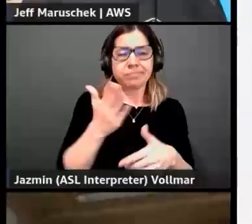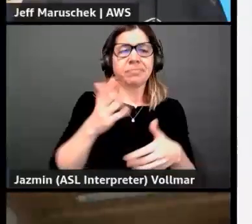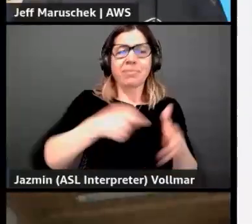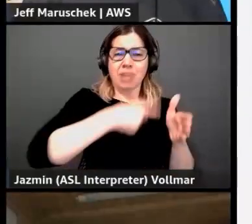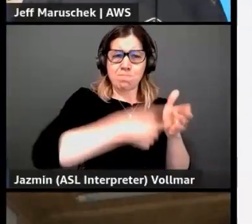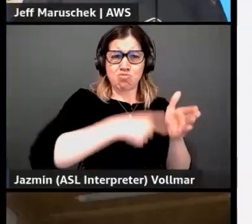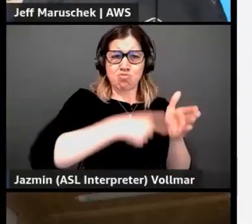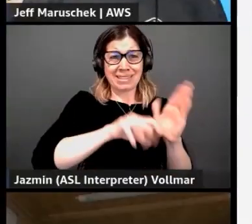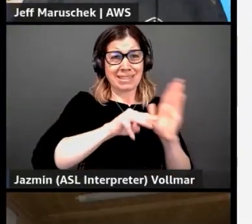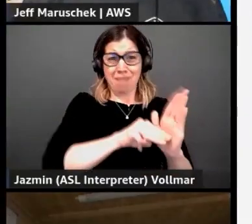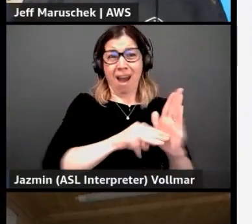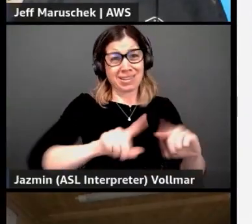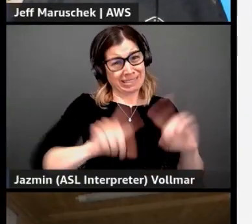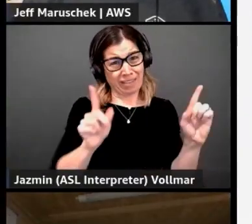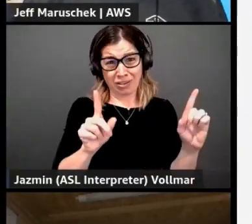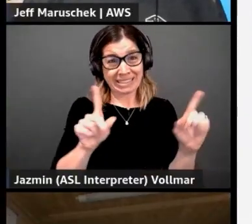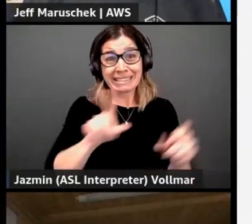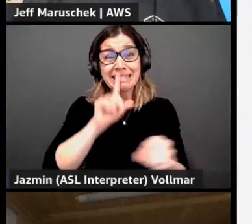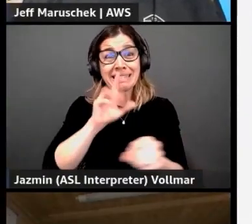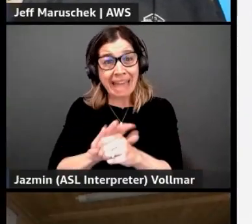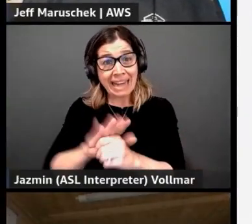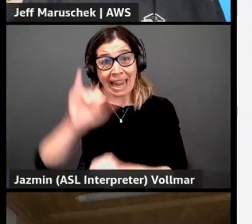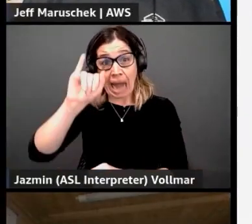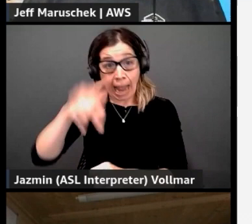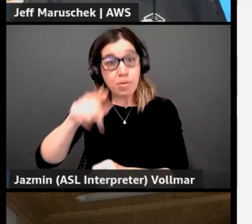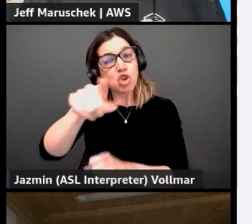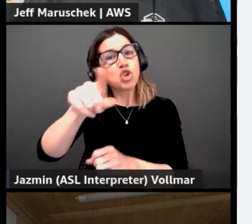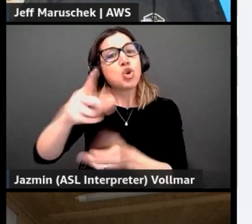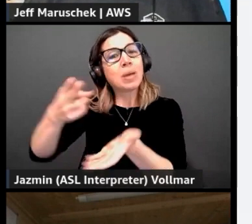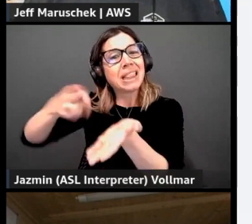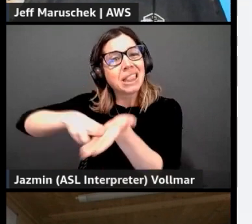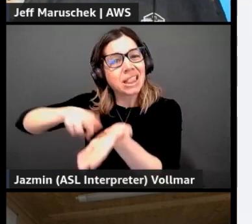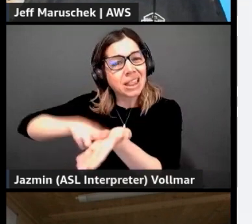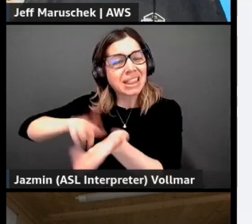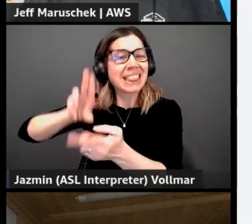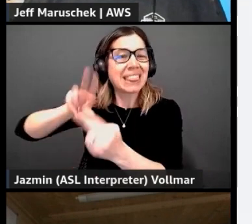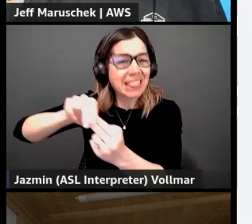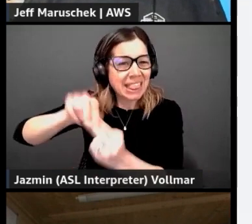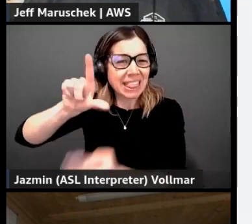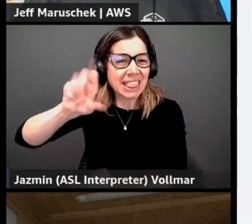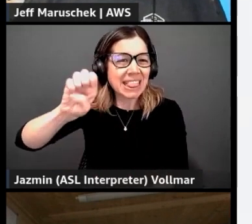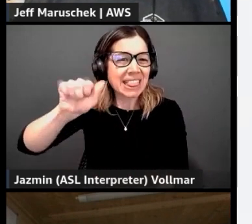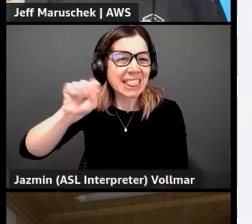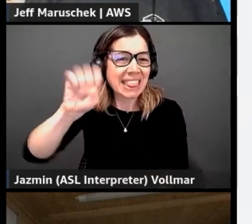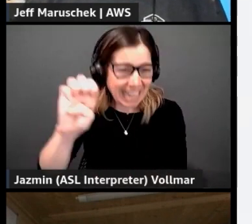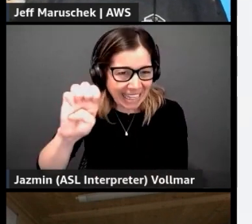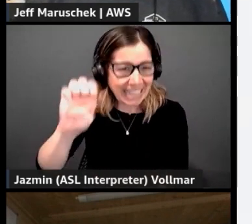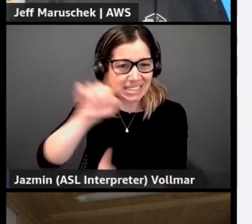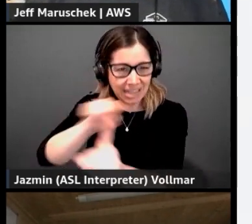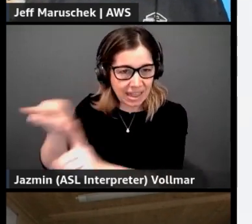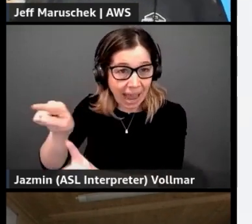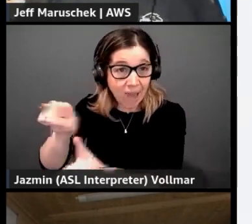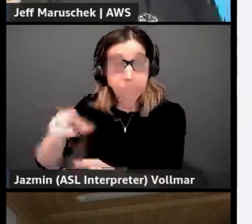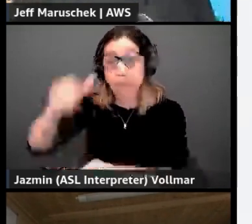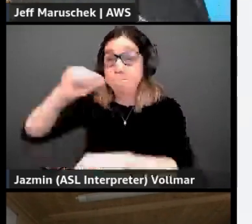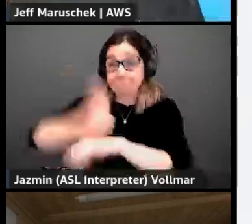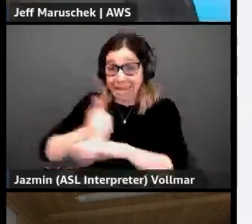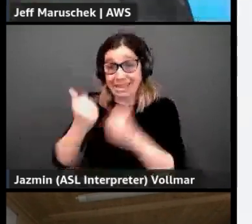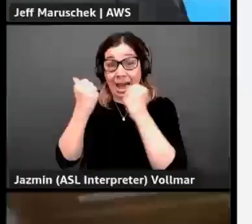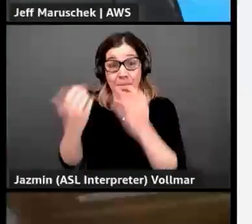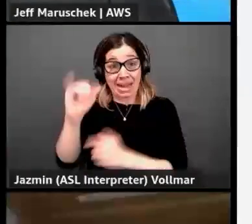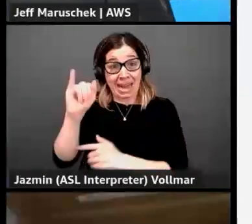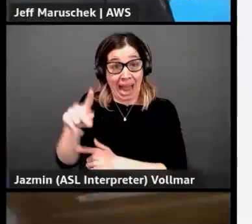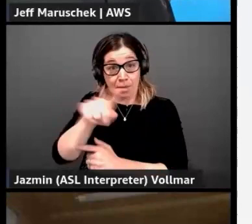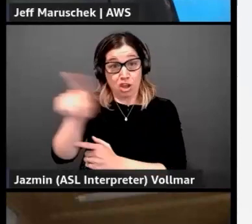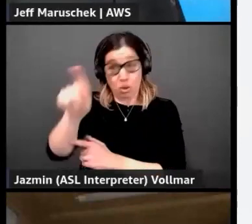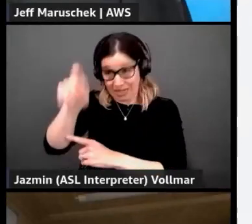is different. So with dedicated IPs, you lease them. So based on how many IPs you say you need, you lease them. With